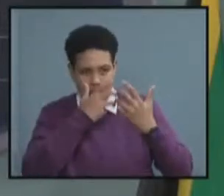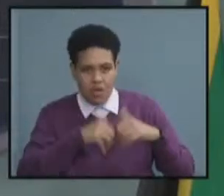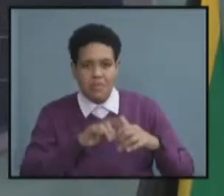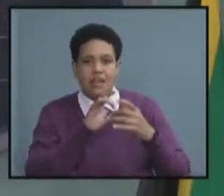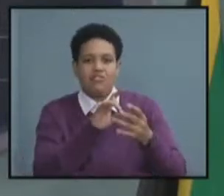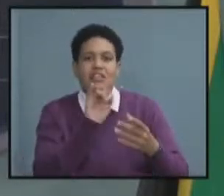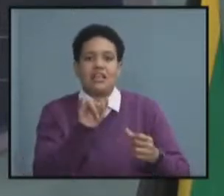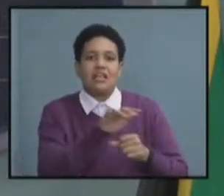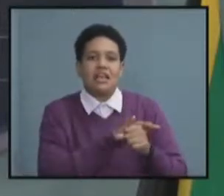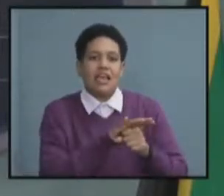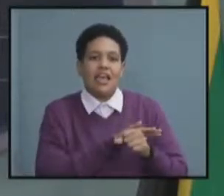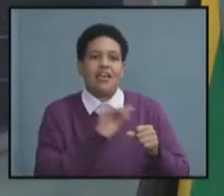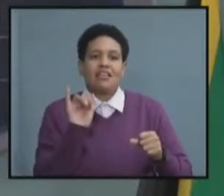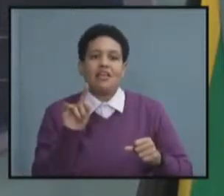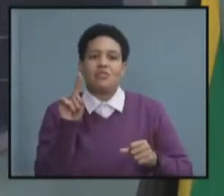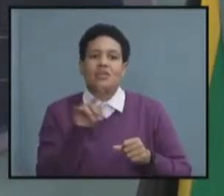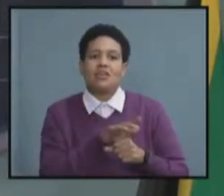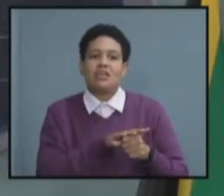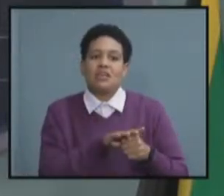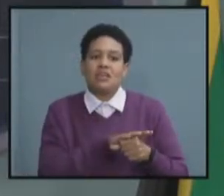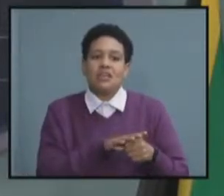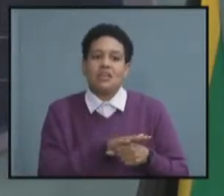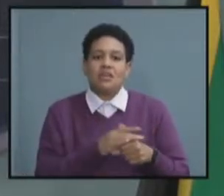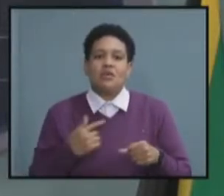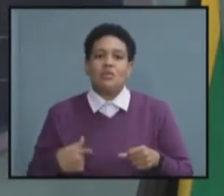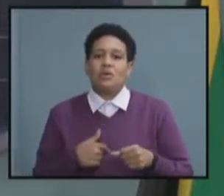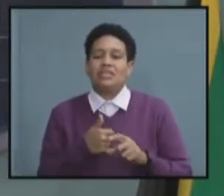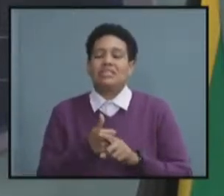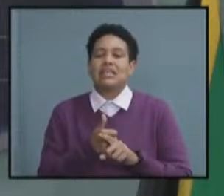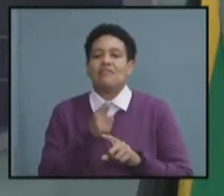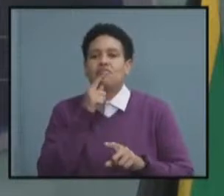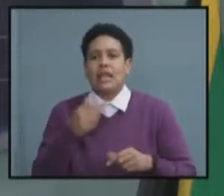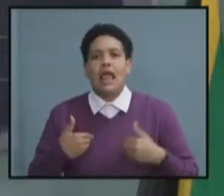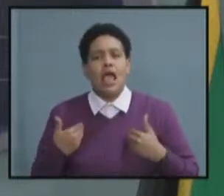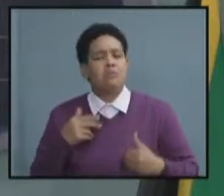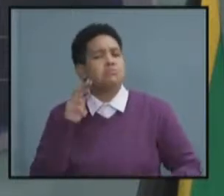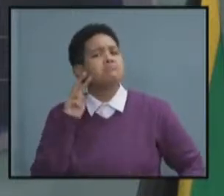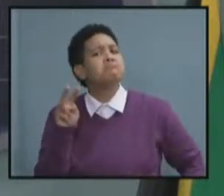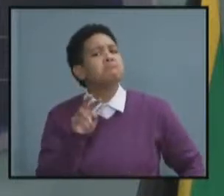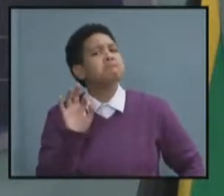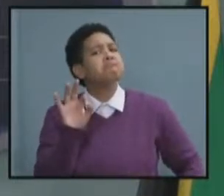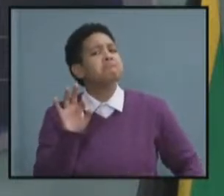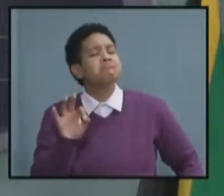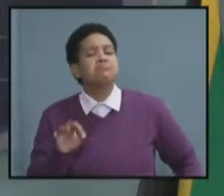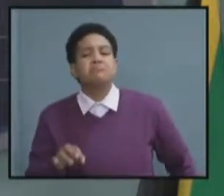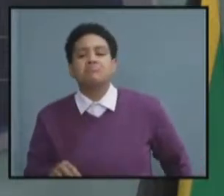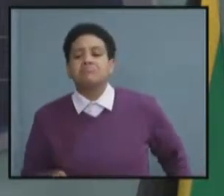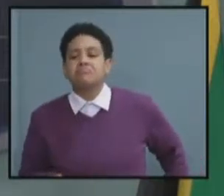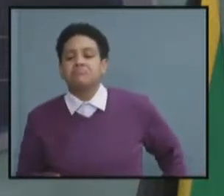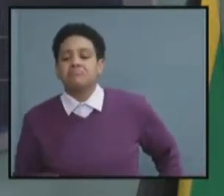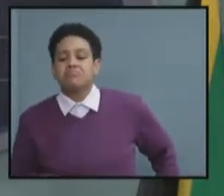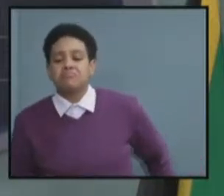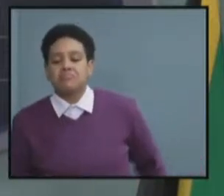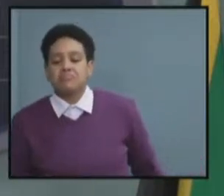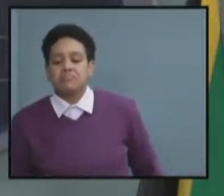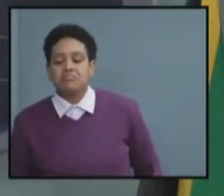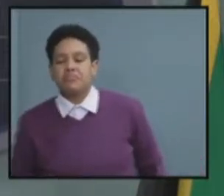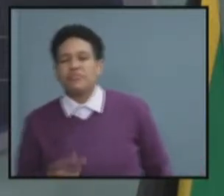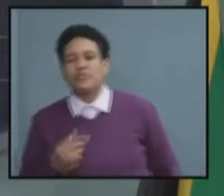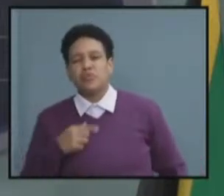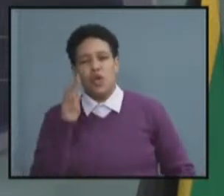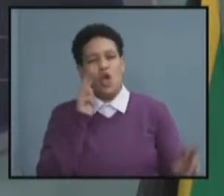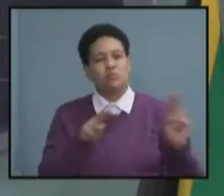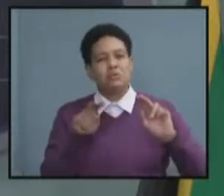that area, and that is one area that we are very pleased. We are also observing the same